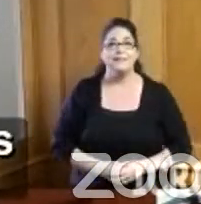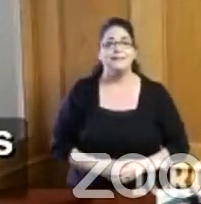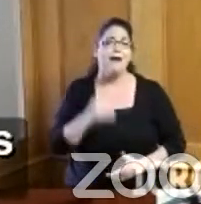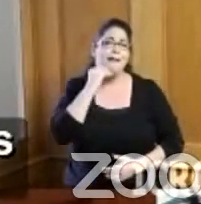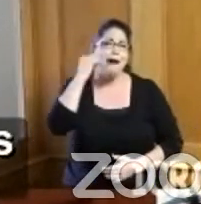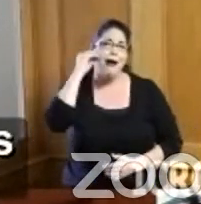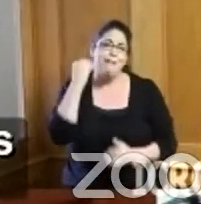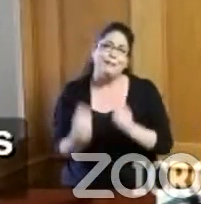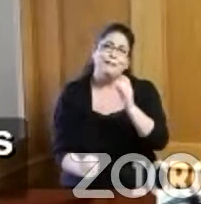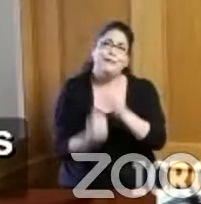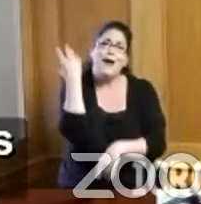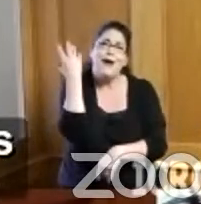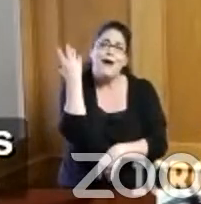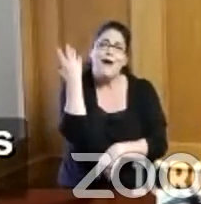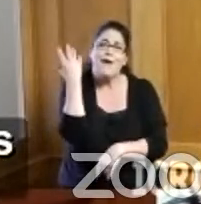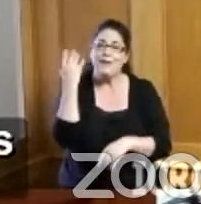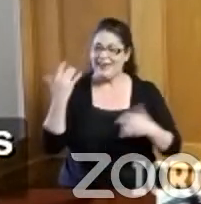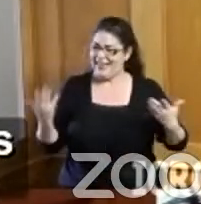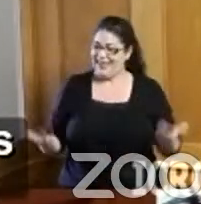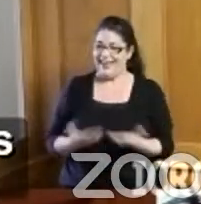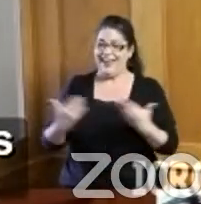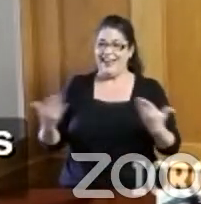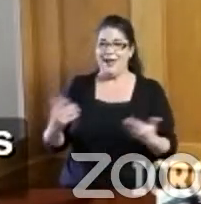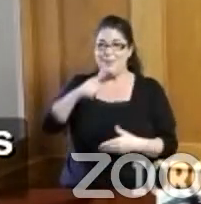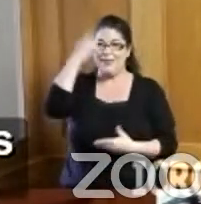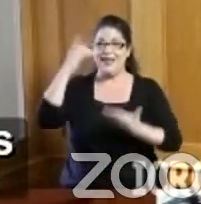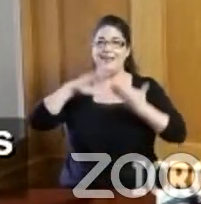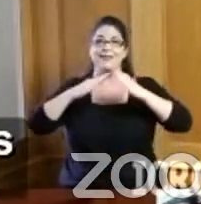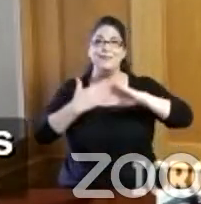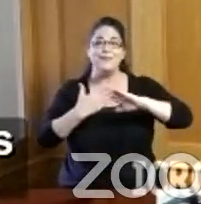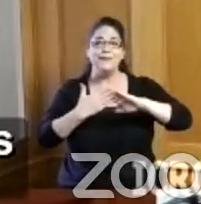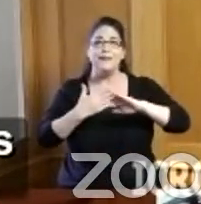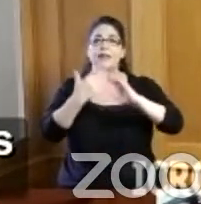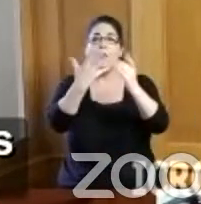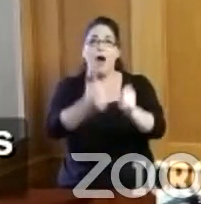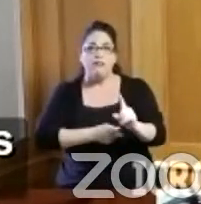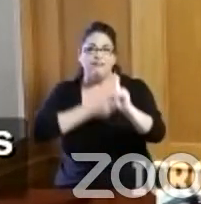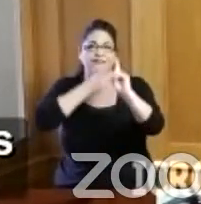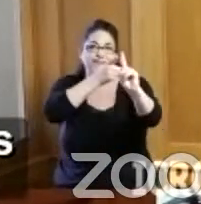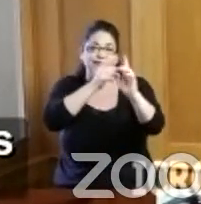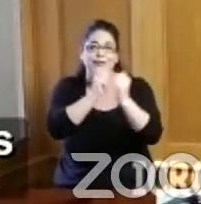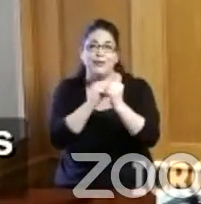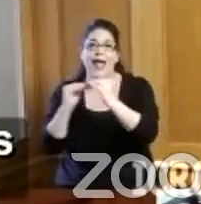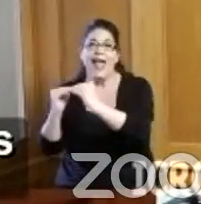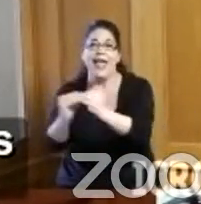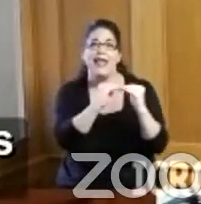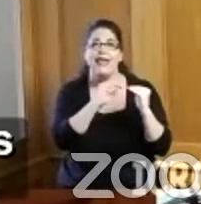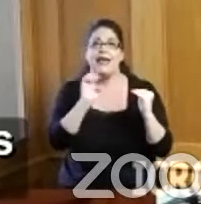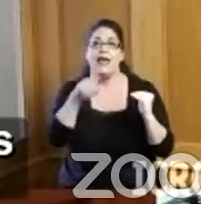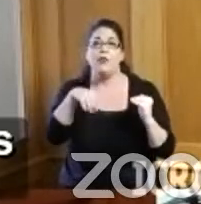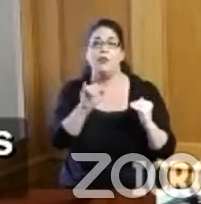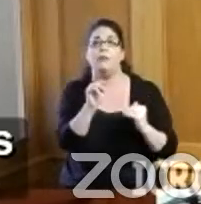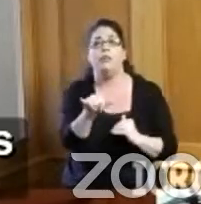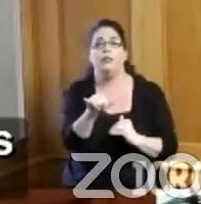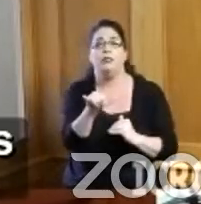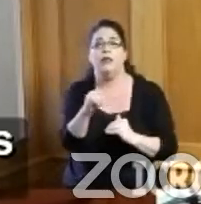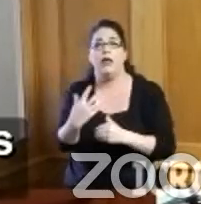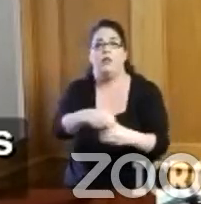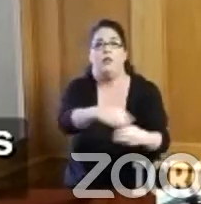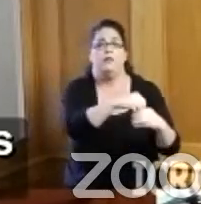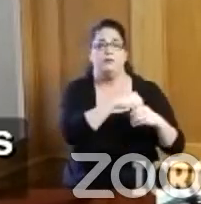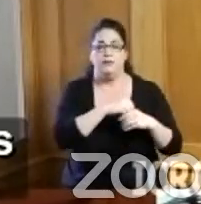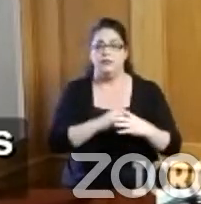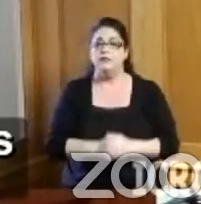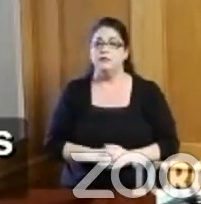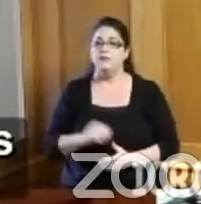Black talent collectively and openly if we are truly aiming to be the equitable county we aspire to be. With racism being